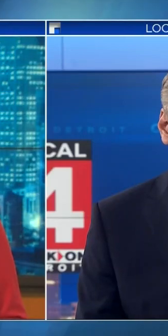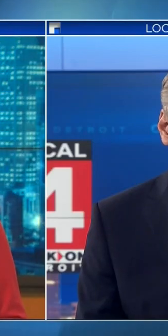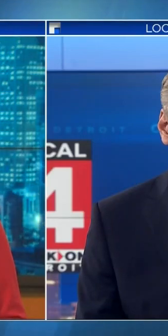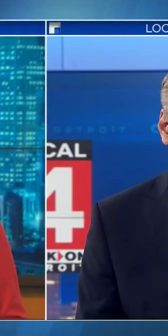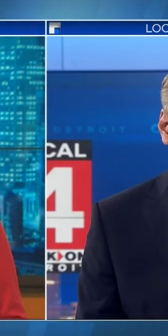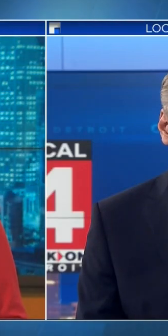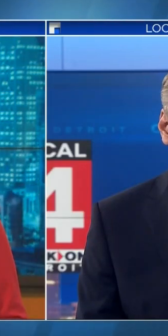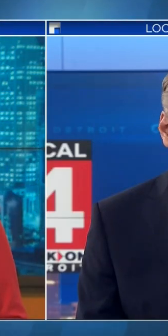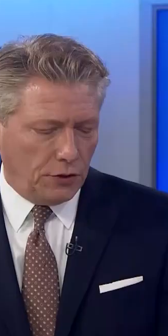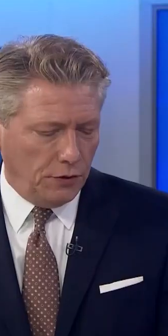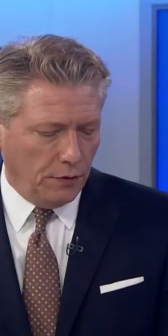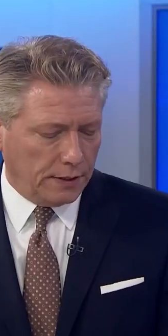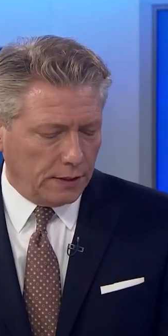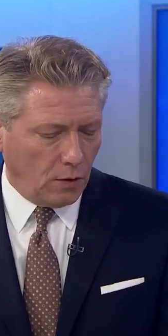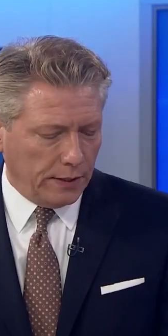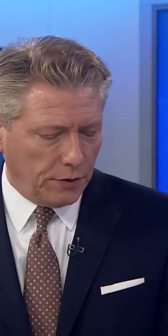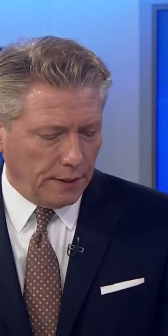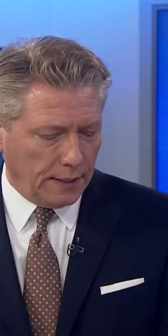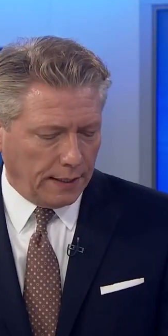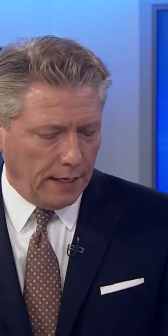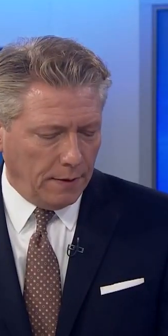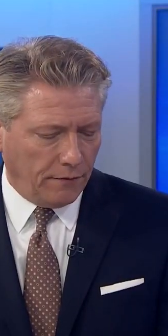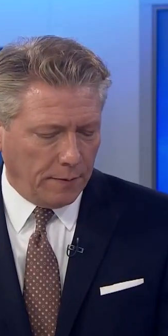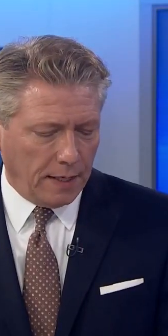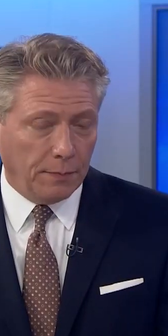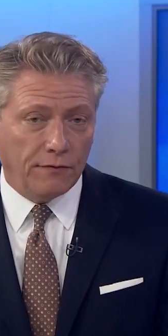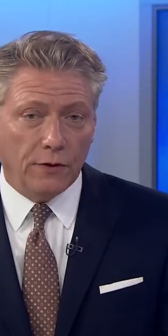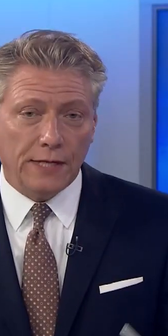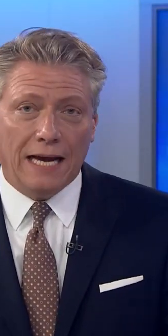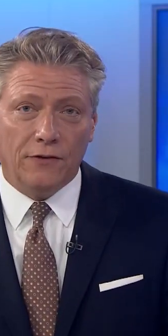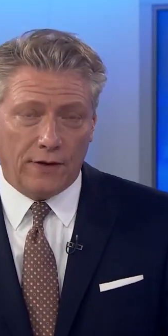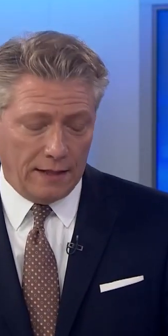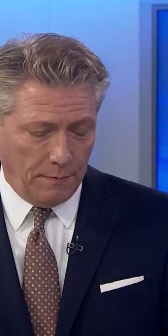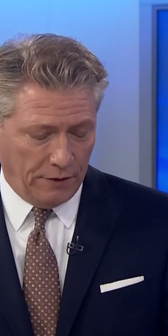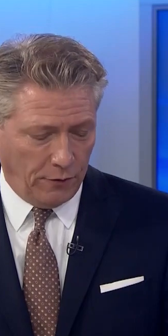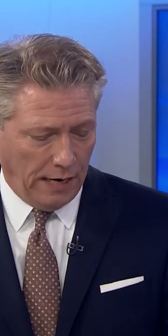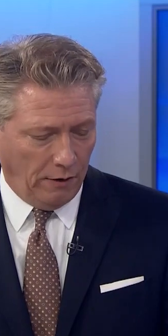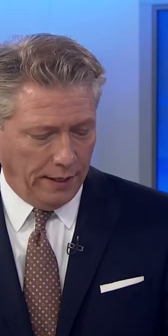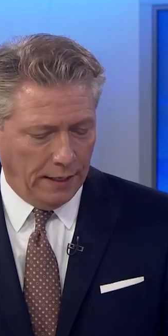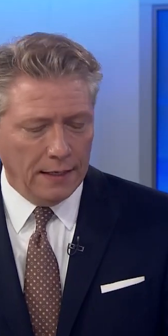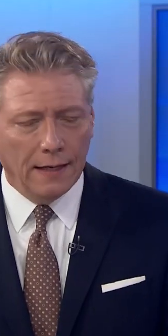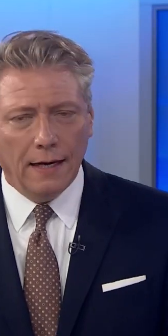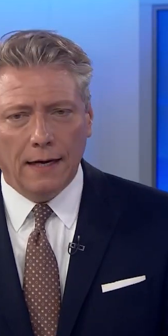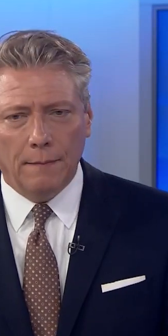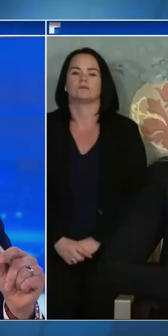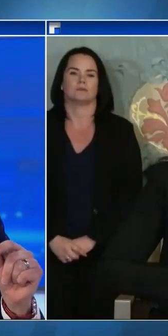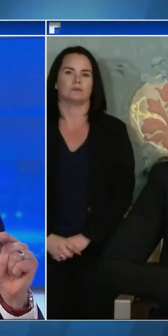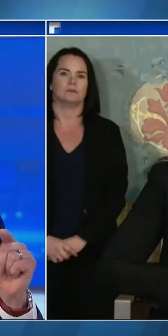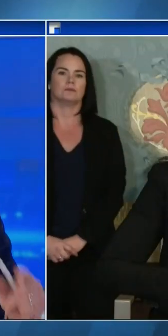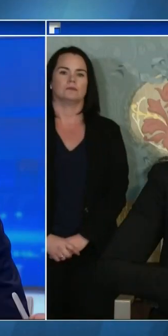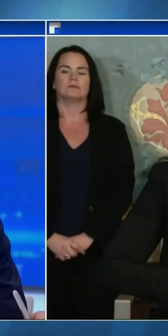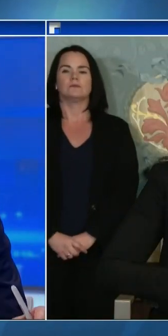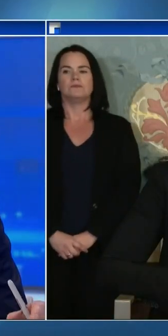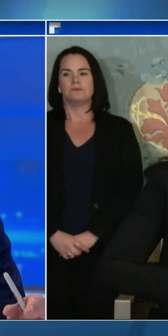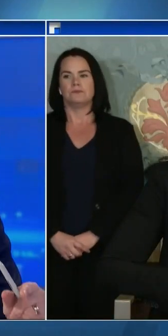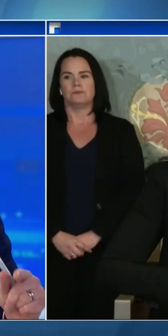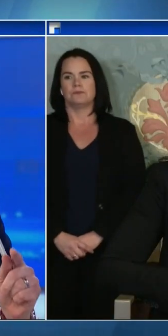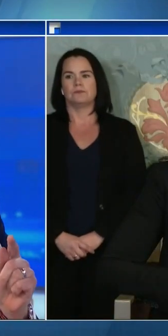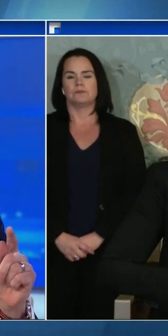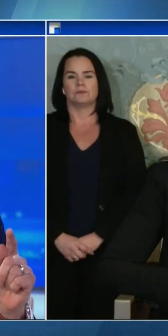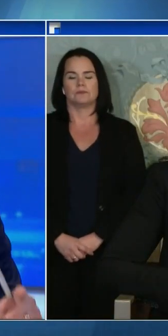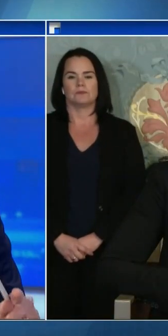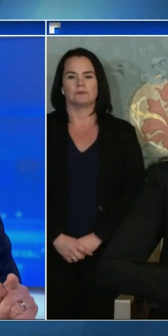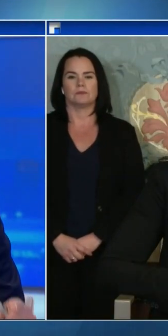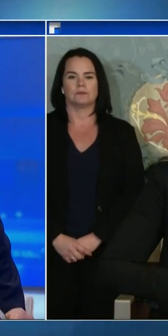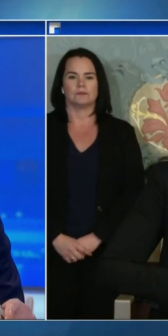question first is for Dr. Khaldun. This is a question that came in from a couple of folks outside the metro area and this is about policy.